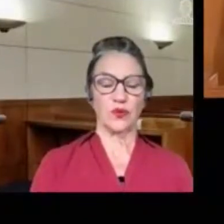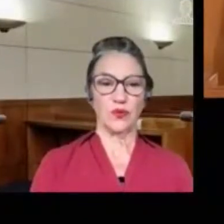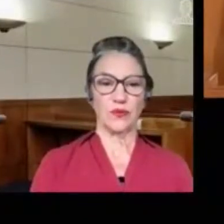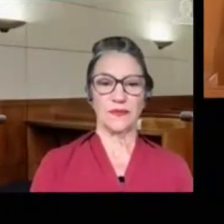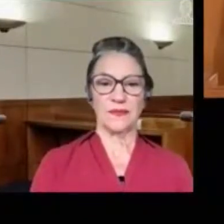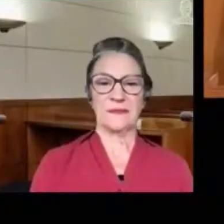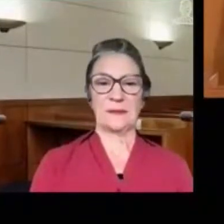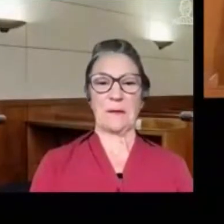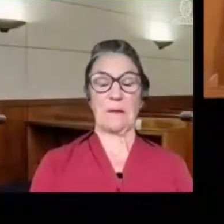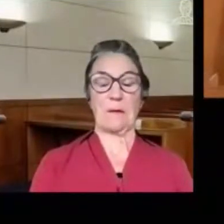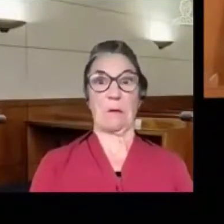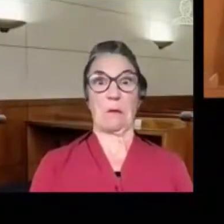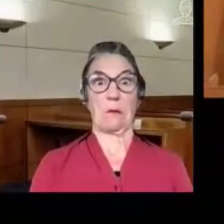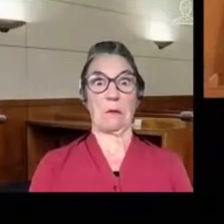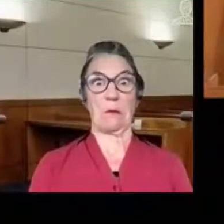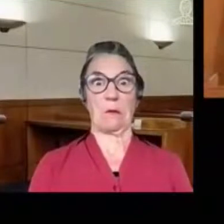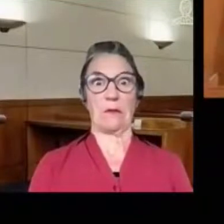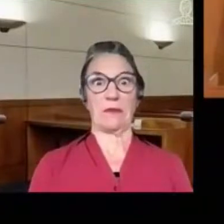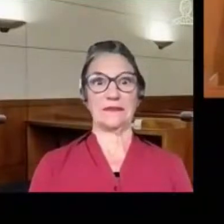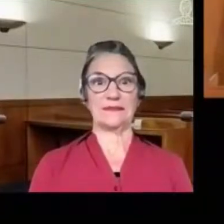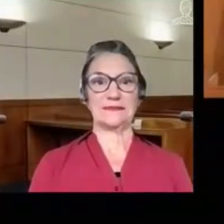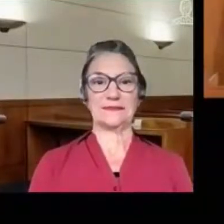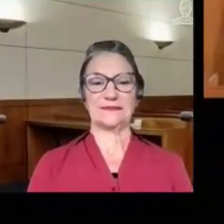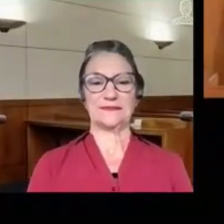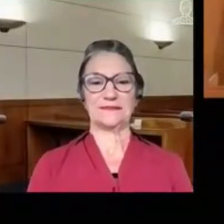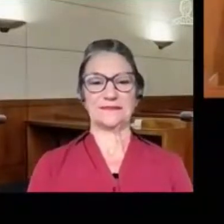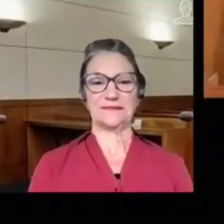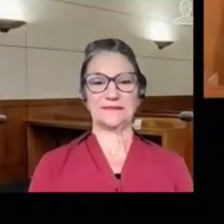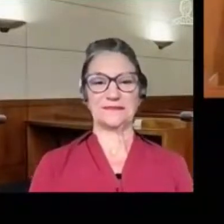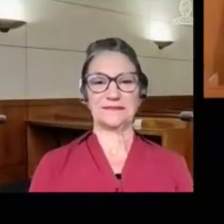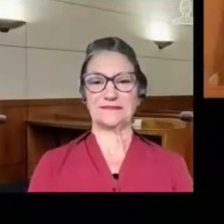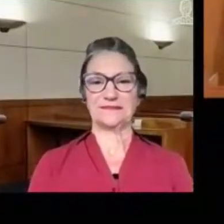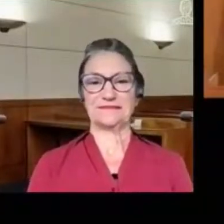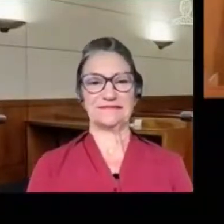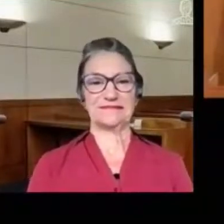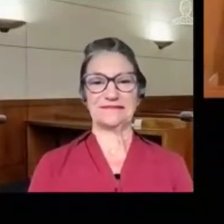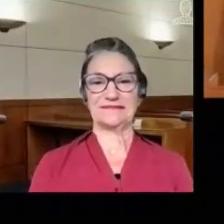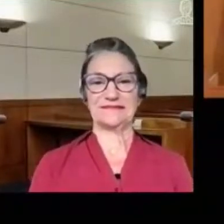therein Jerry please disregard that question